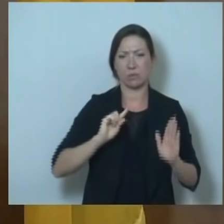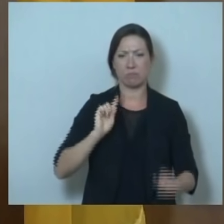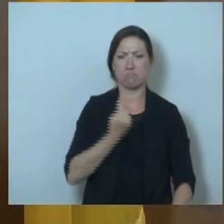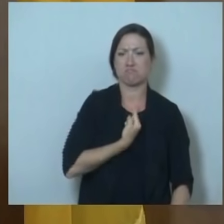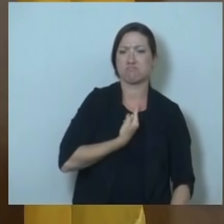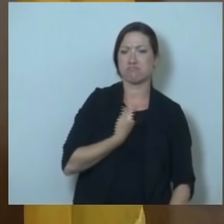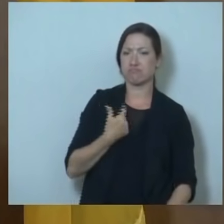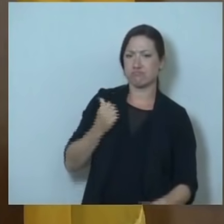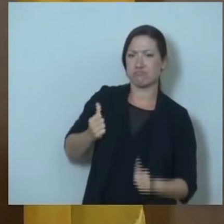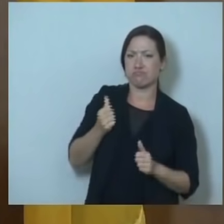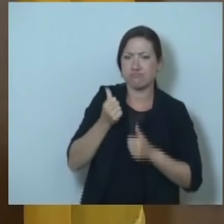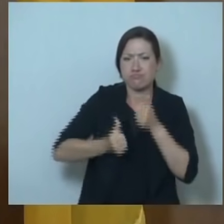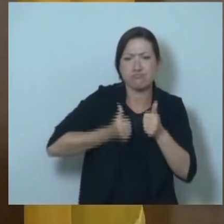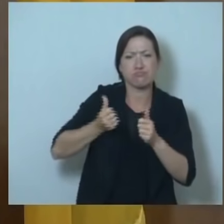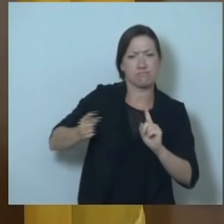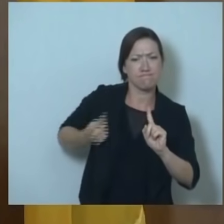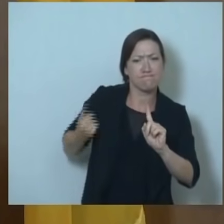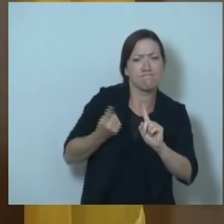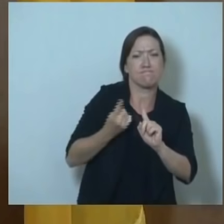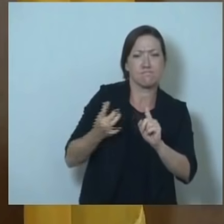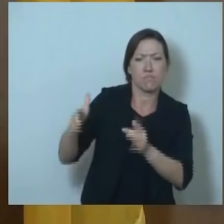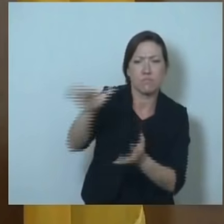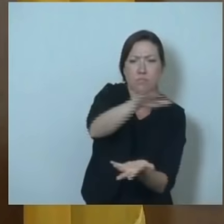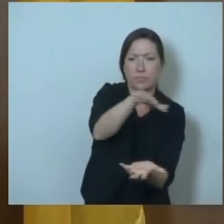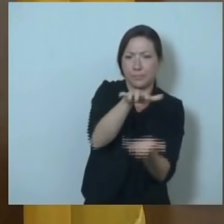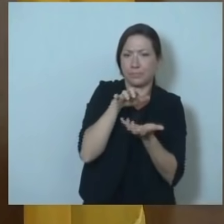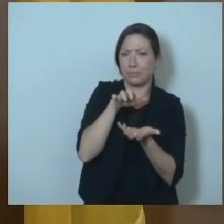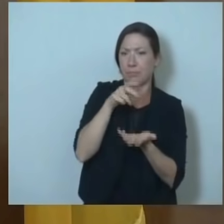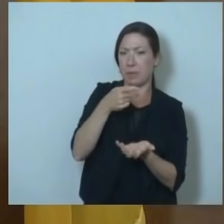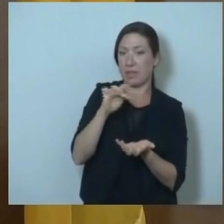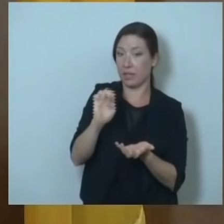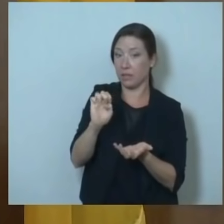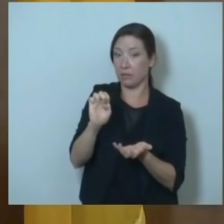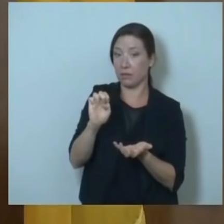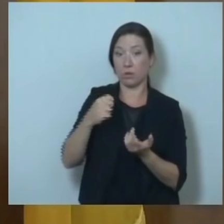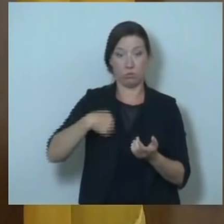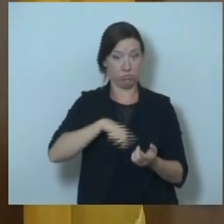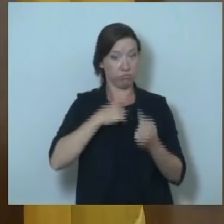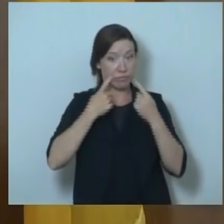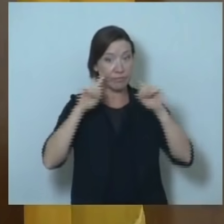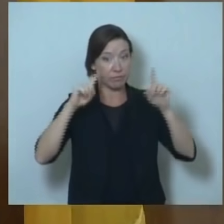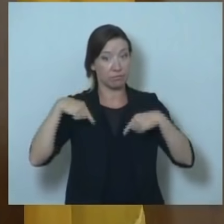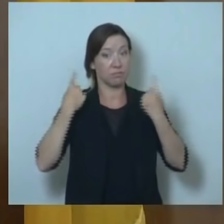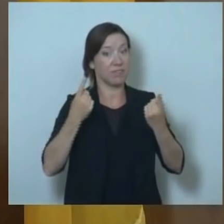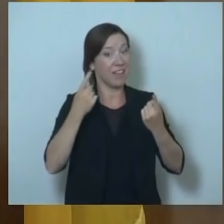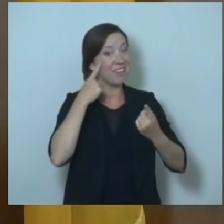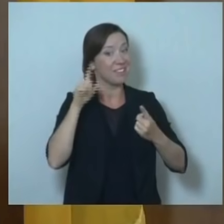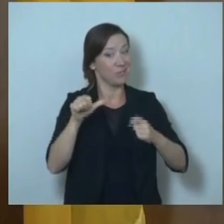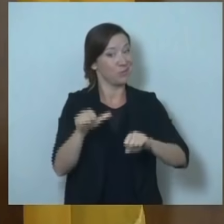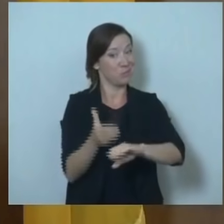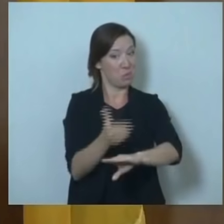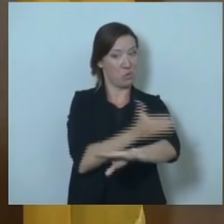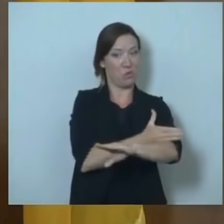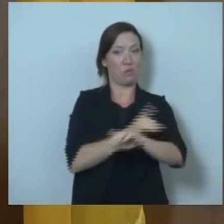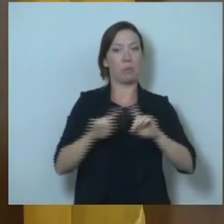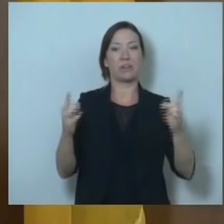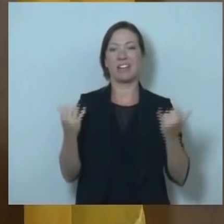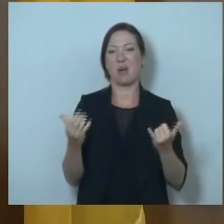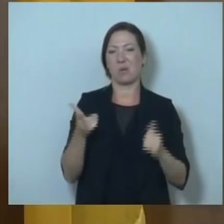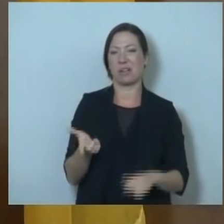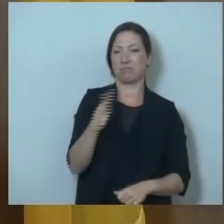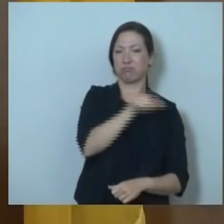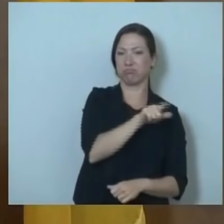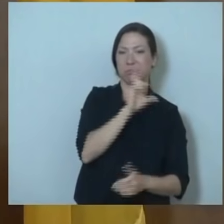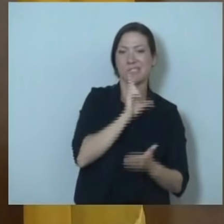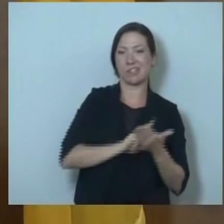I think we've done an effective job. I think it could be better, and I'm going to defer now to the Secretary of Health. And I really